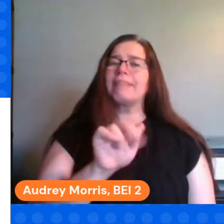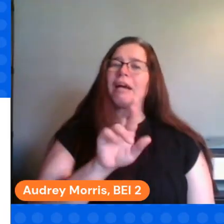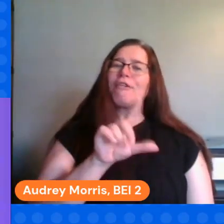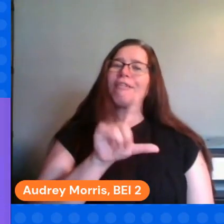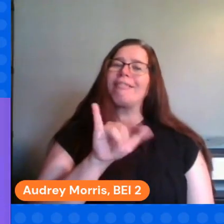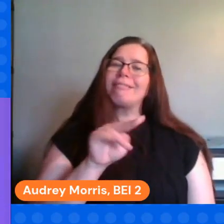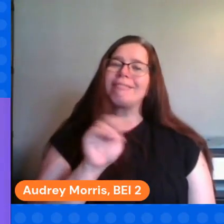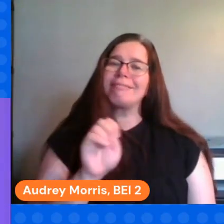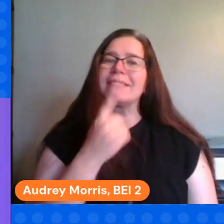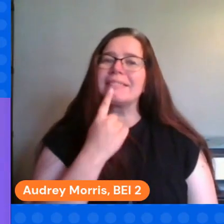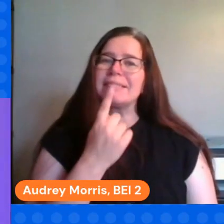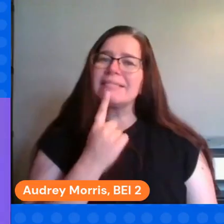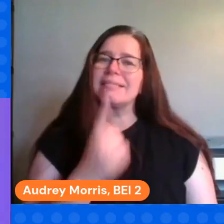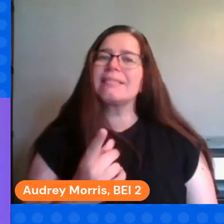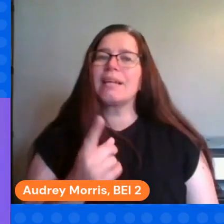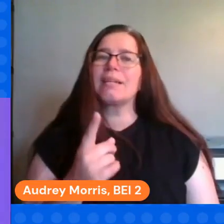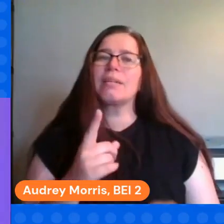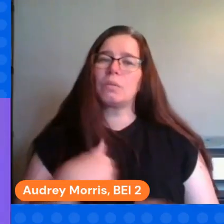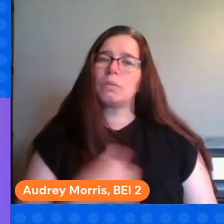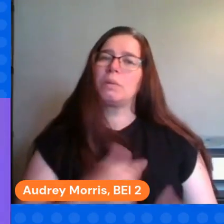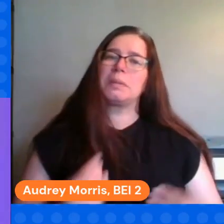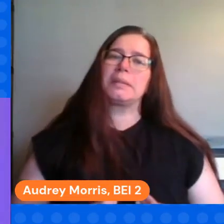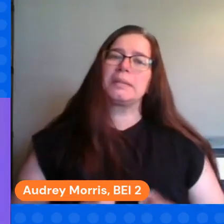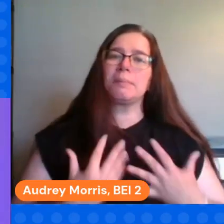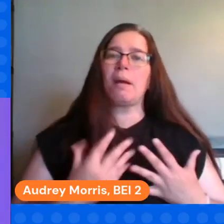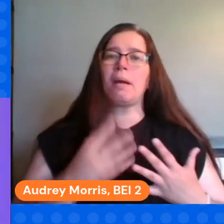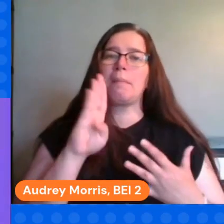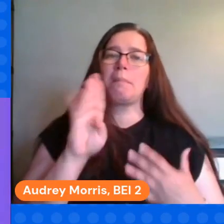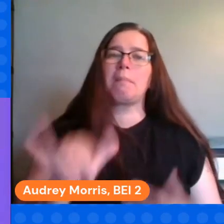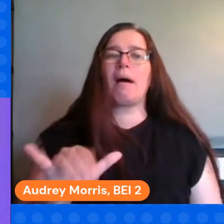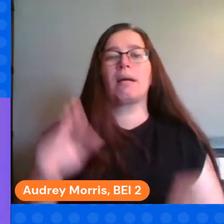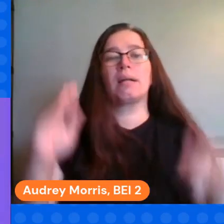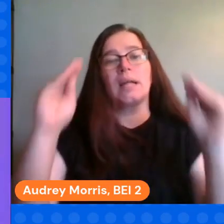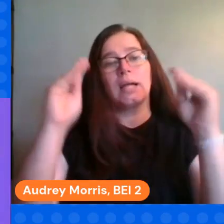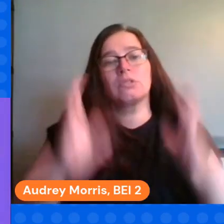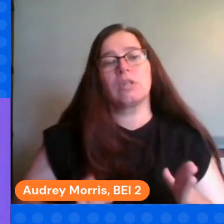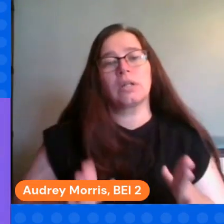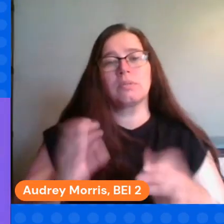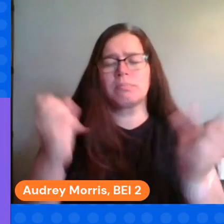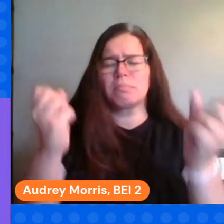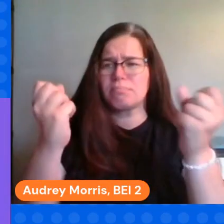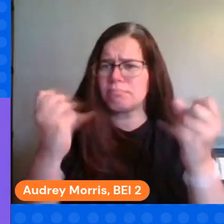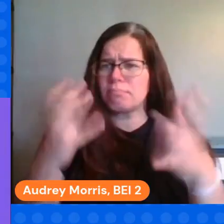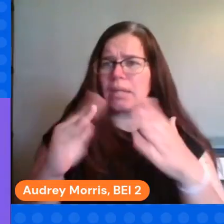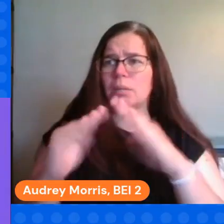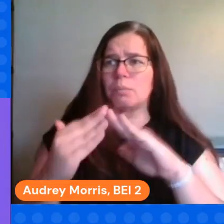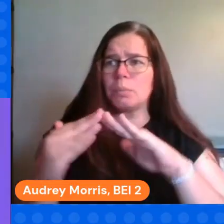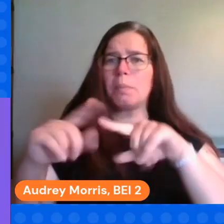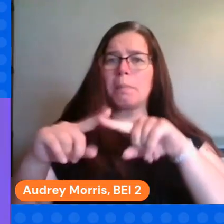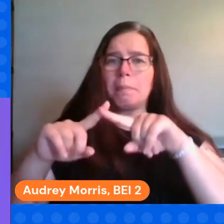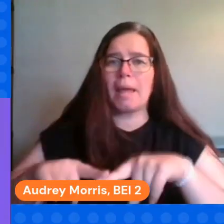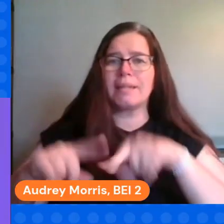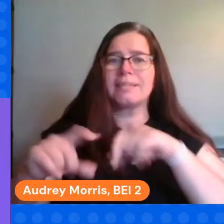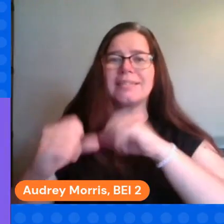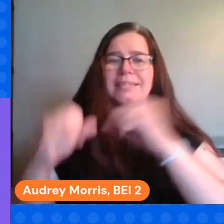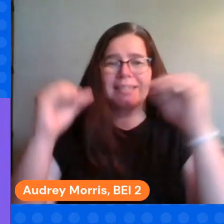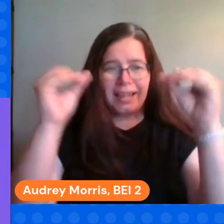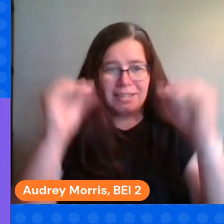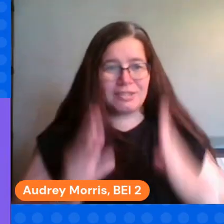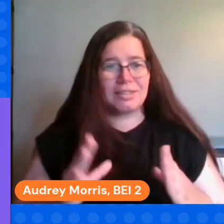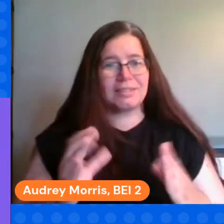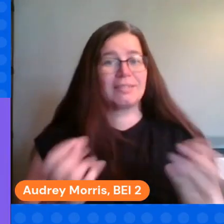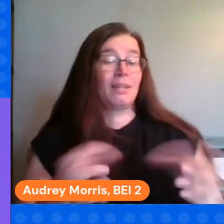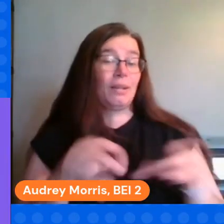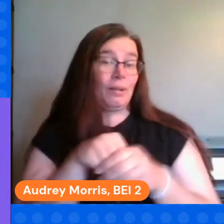was inspired by educators, many of community-based educators, including many of you online,